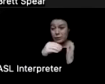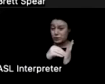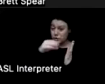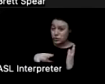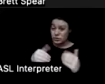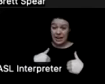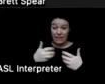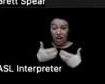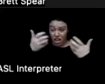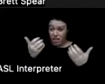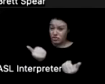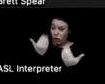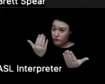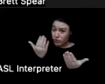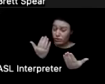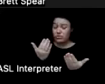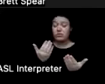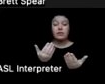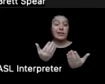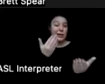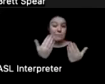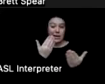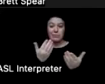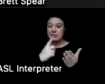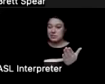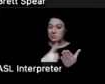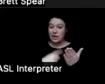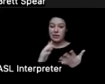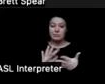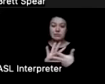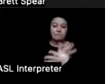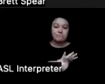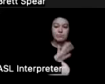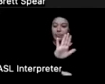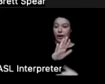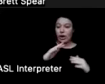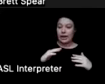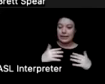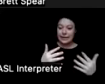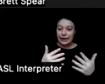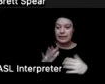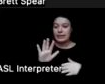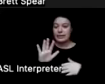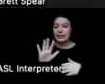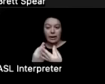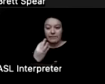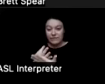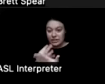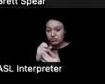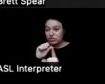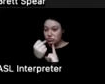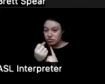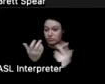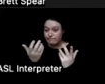that are hidden, such as anxiety and family finances or pressure. And so how do we uncover some of those things? And so what are the tools that we